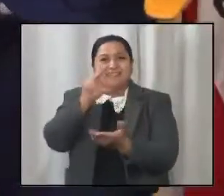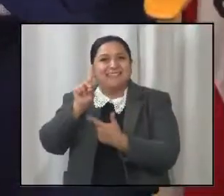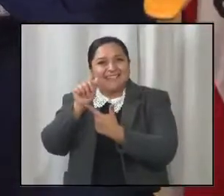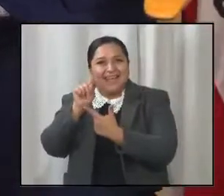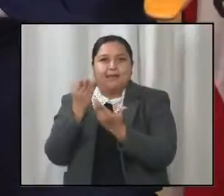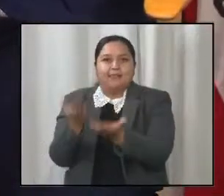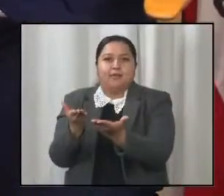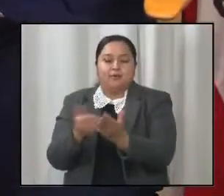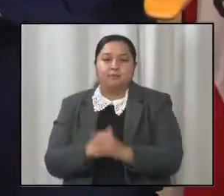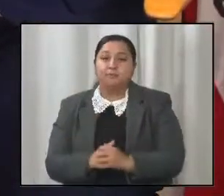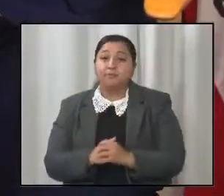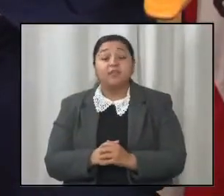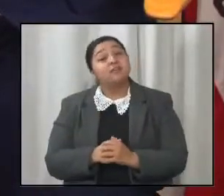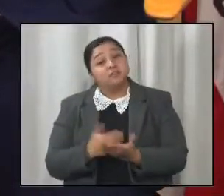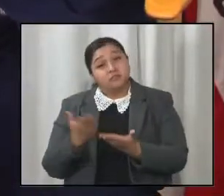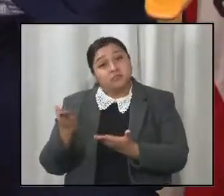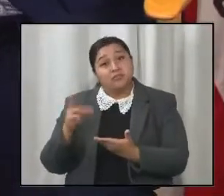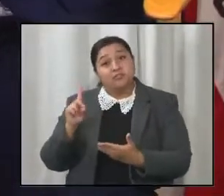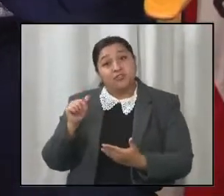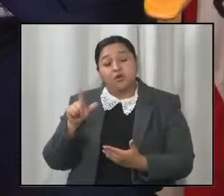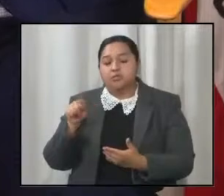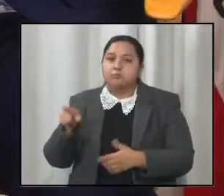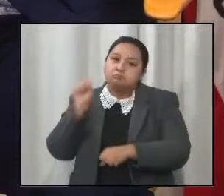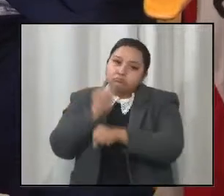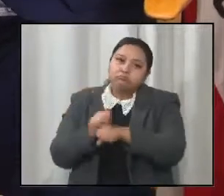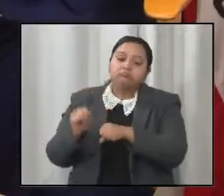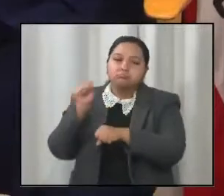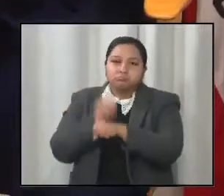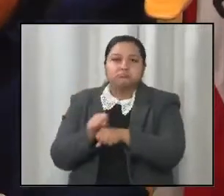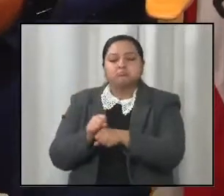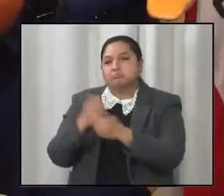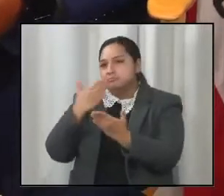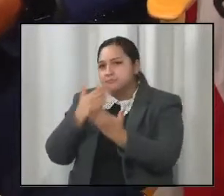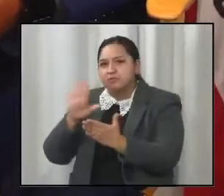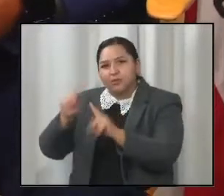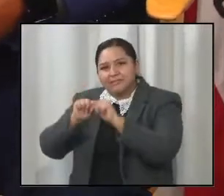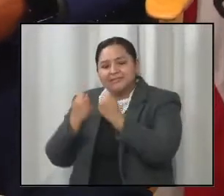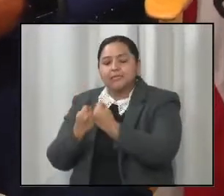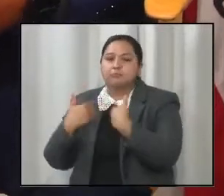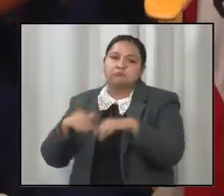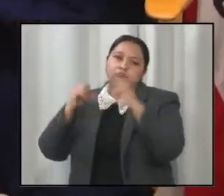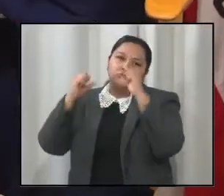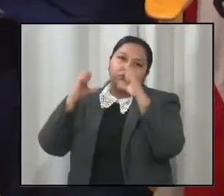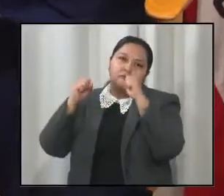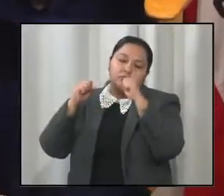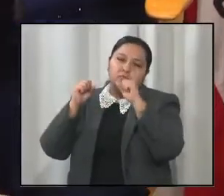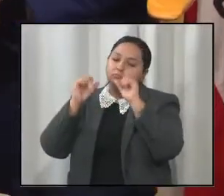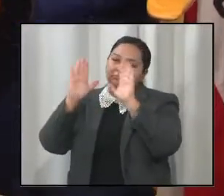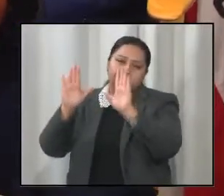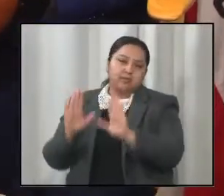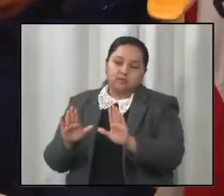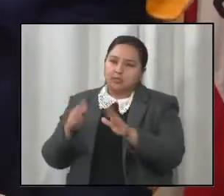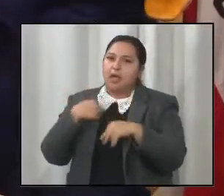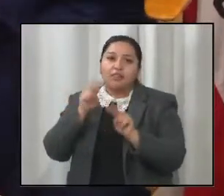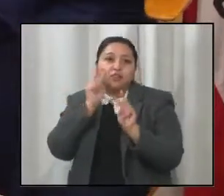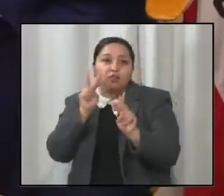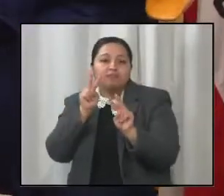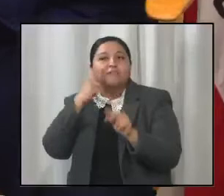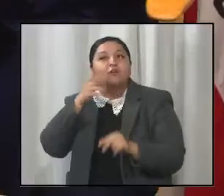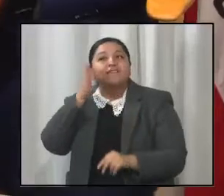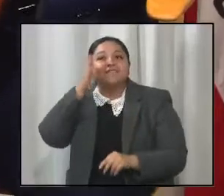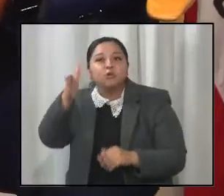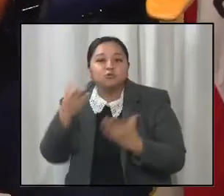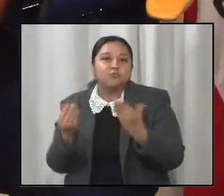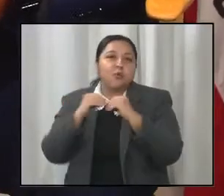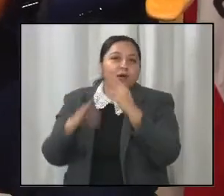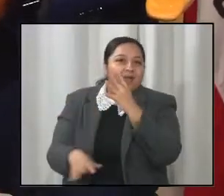obviously done a lot of work on this, and thank you so much. You and your team have done an incredible job, and I look forward to future updates. But what would you